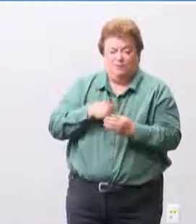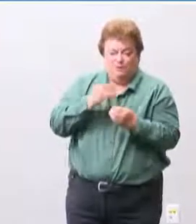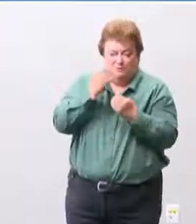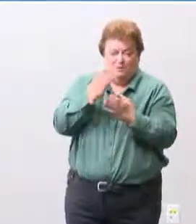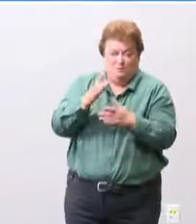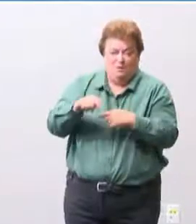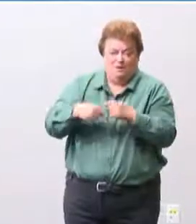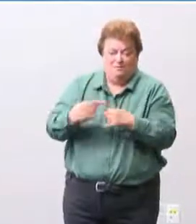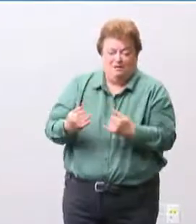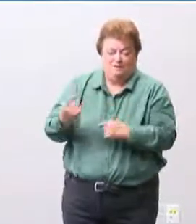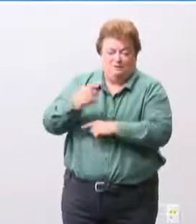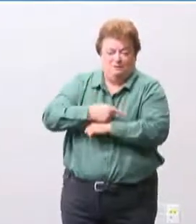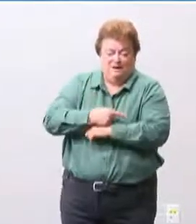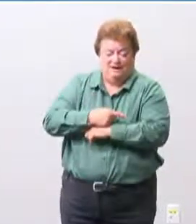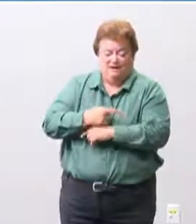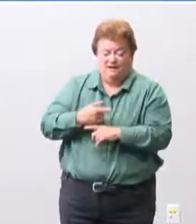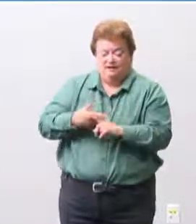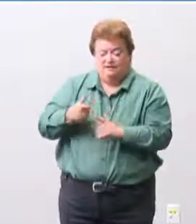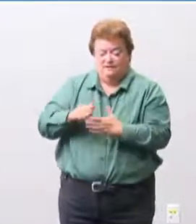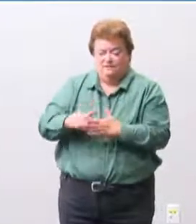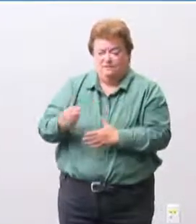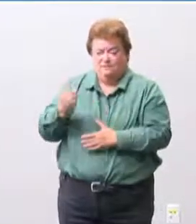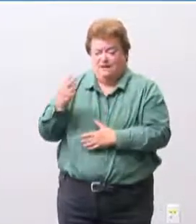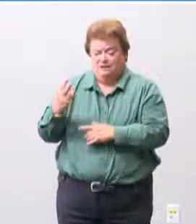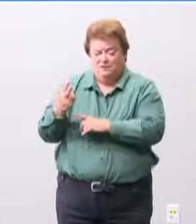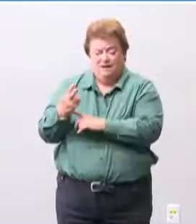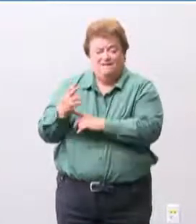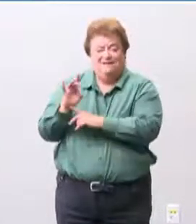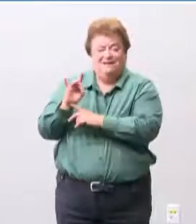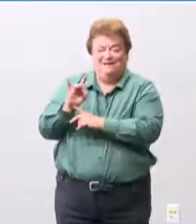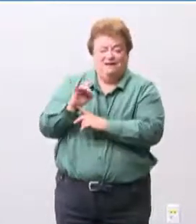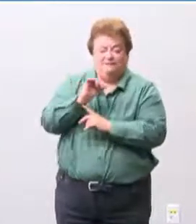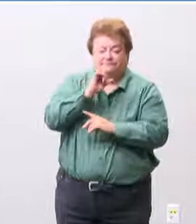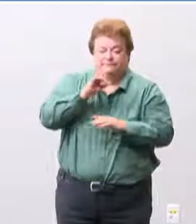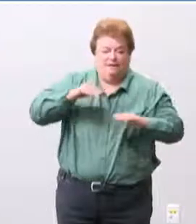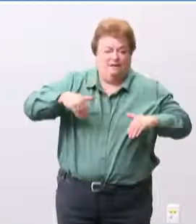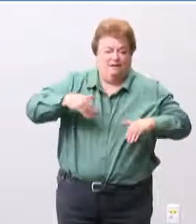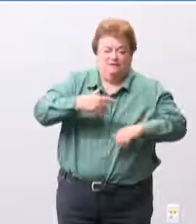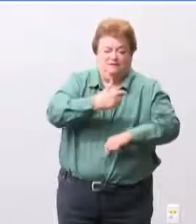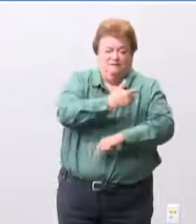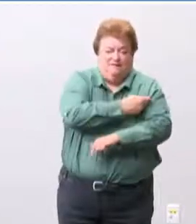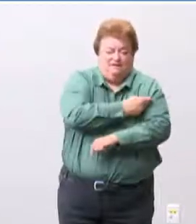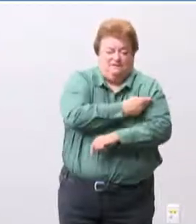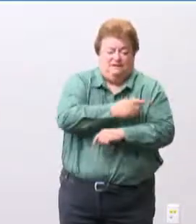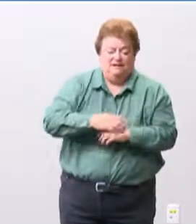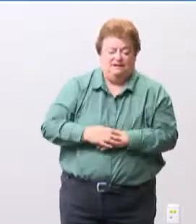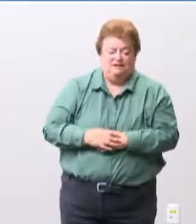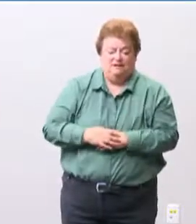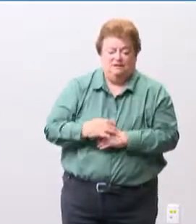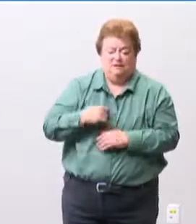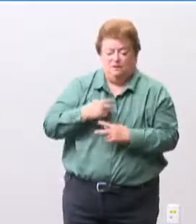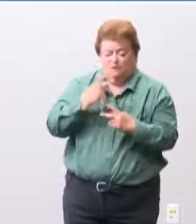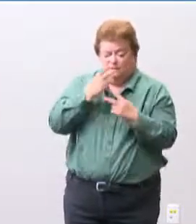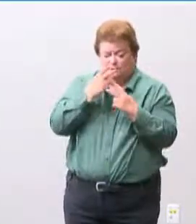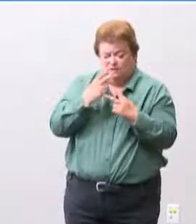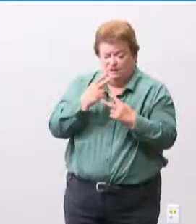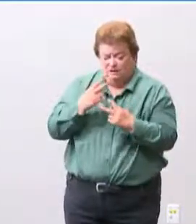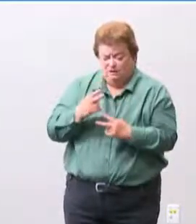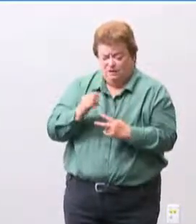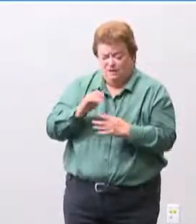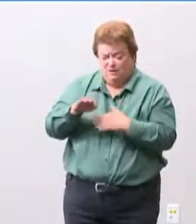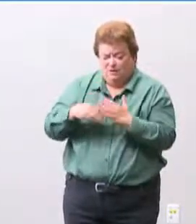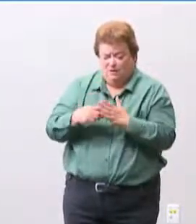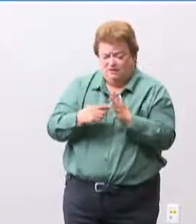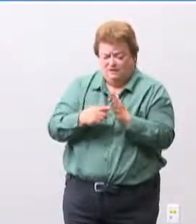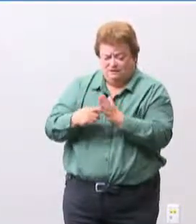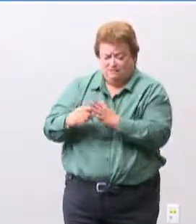Out of the 12, 8 were unvaccinated. And as we look at the indicators that are used